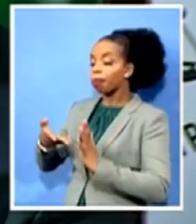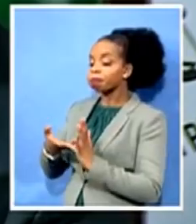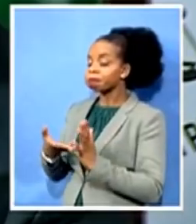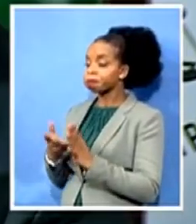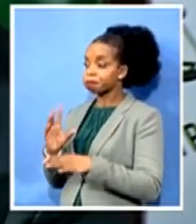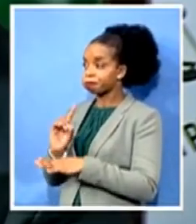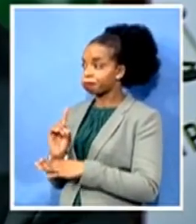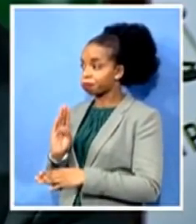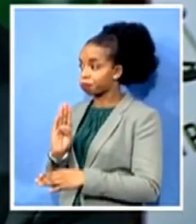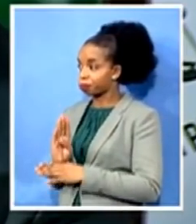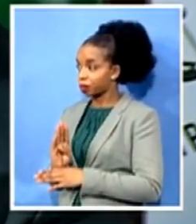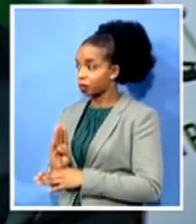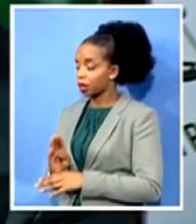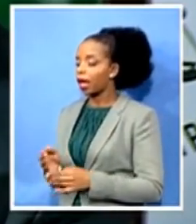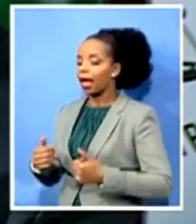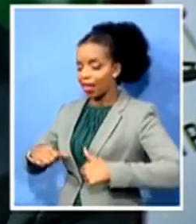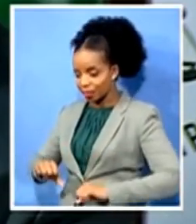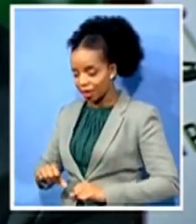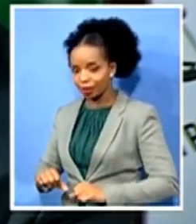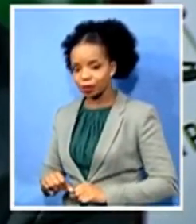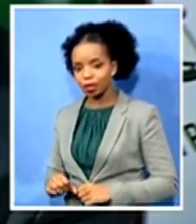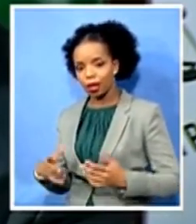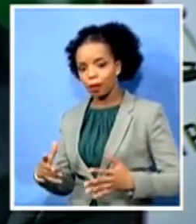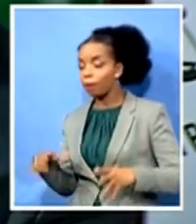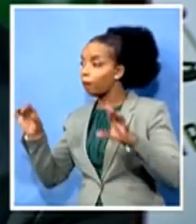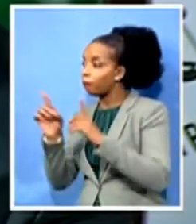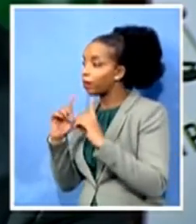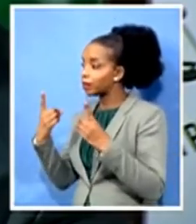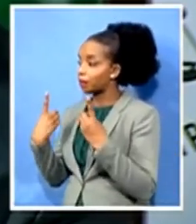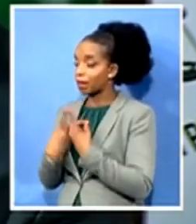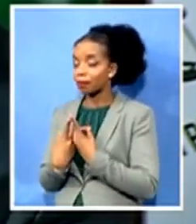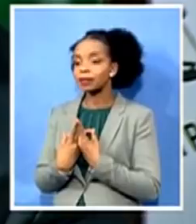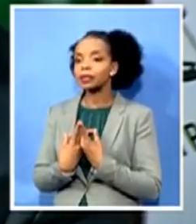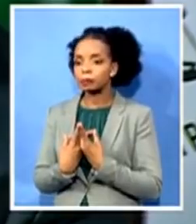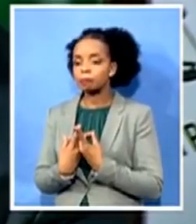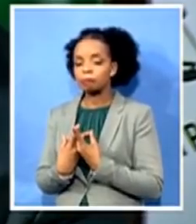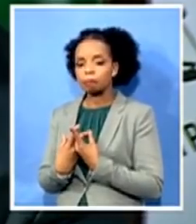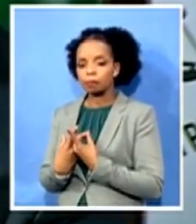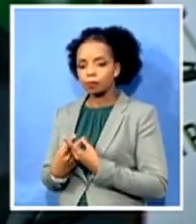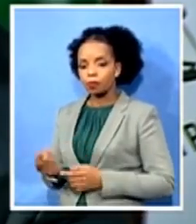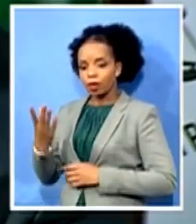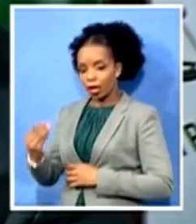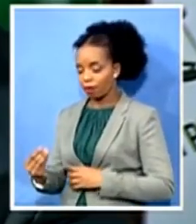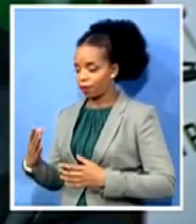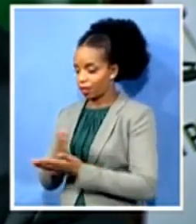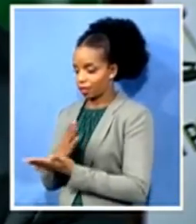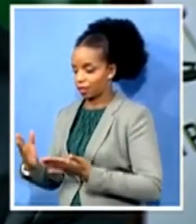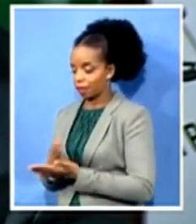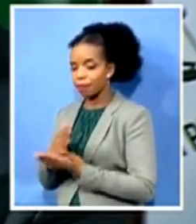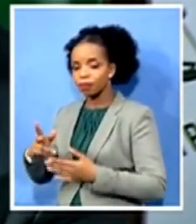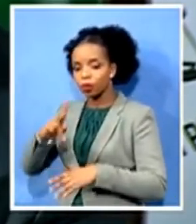the department helping some who needed to be capacitated and so on, subject to